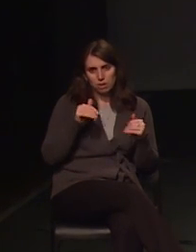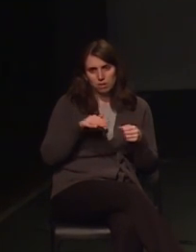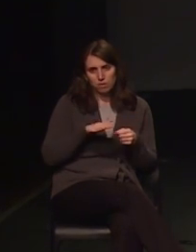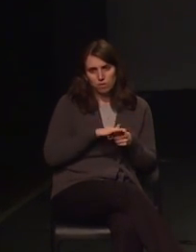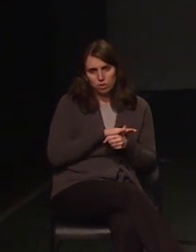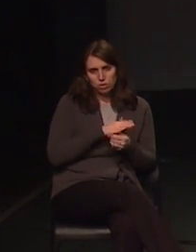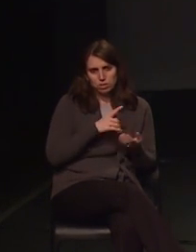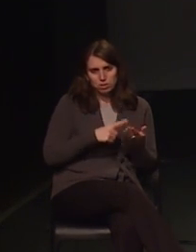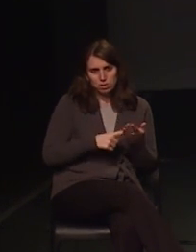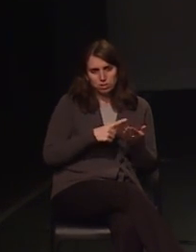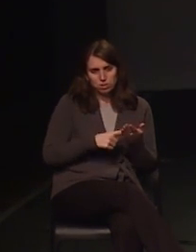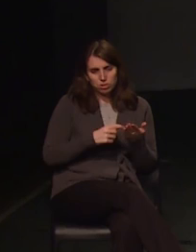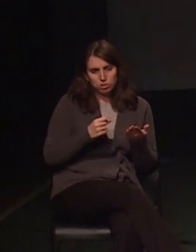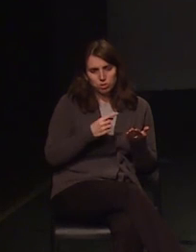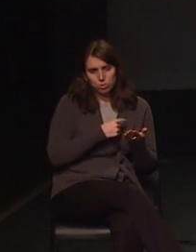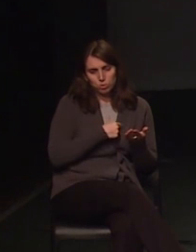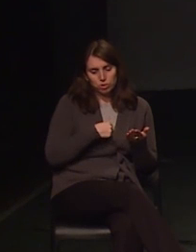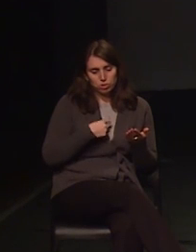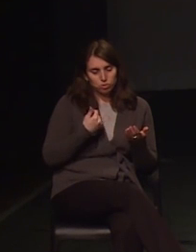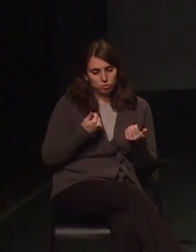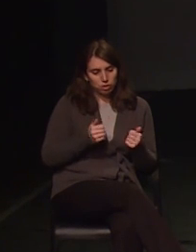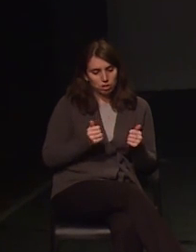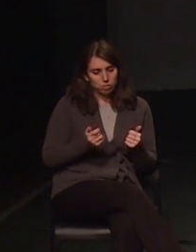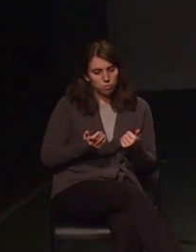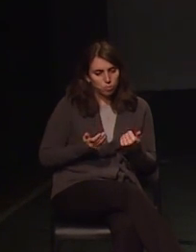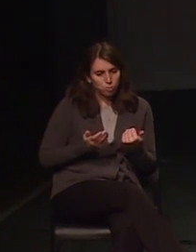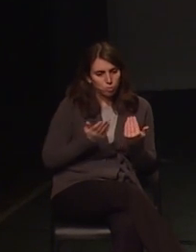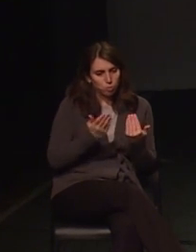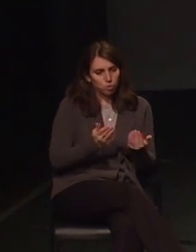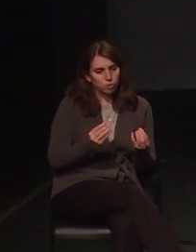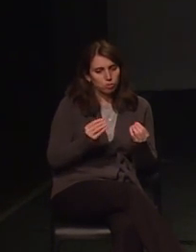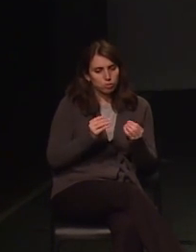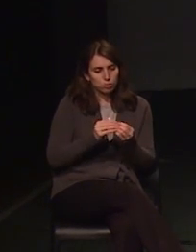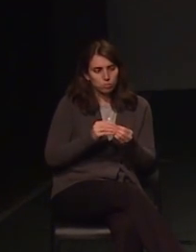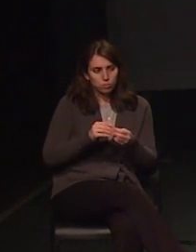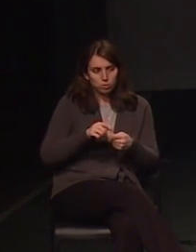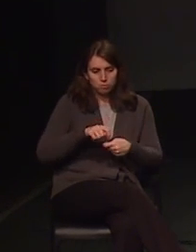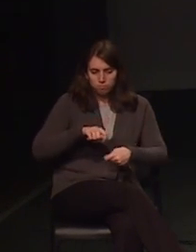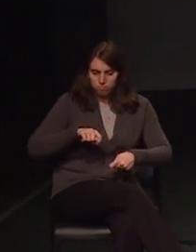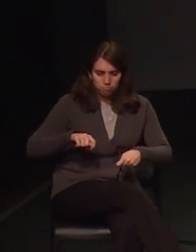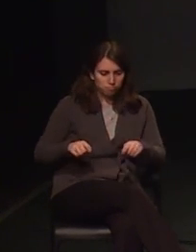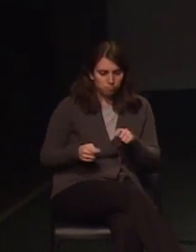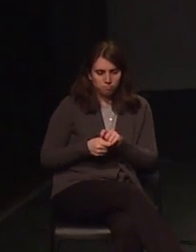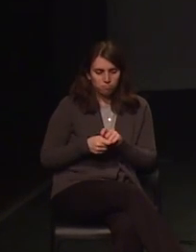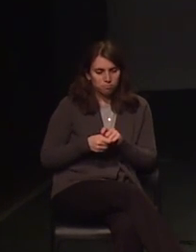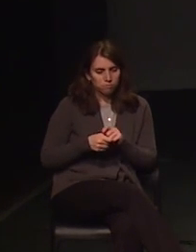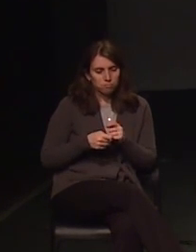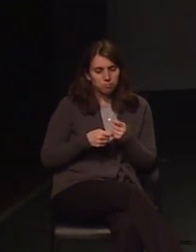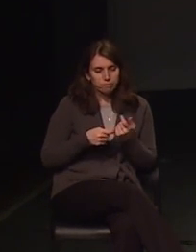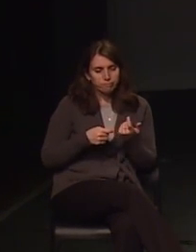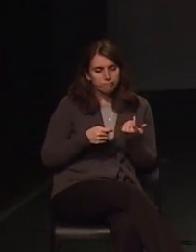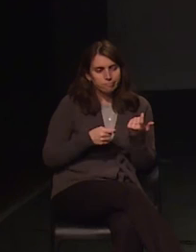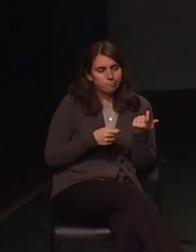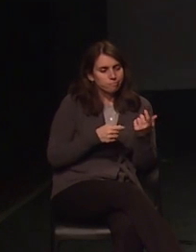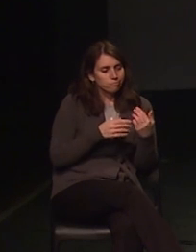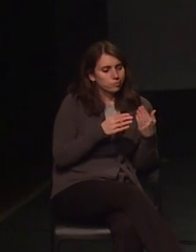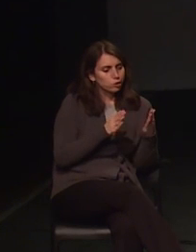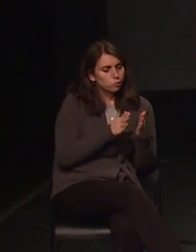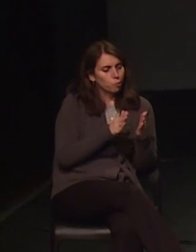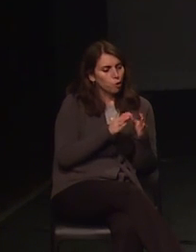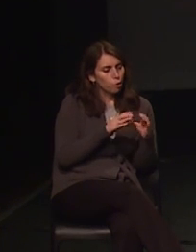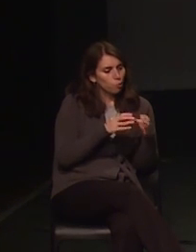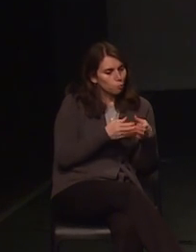trying to propose more drastic measures that the community, small groups like mine and many others,